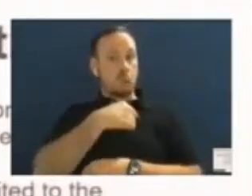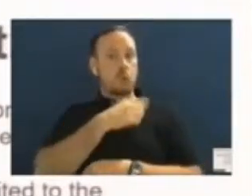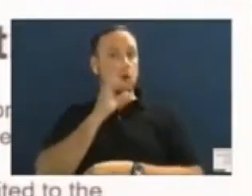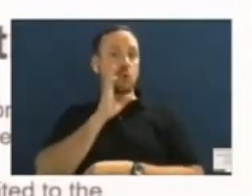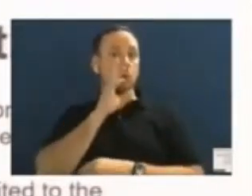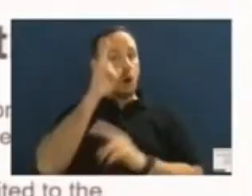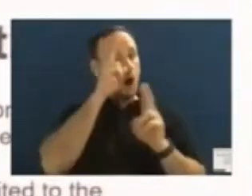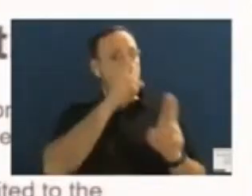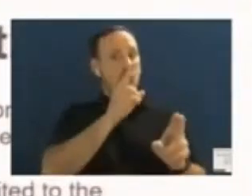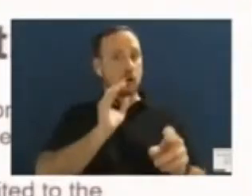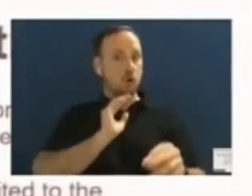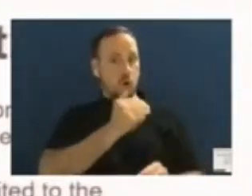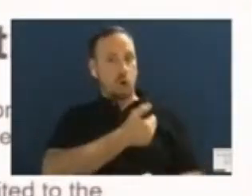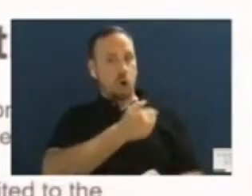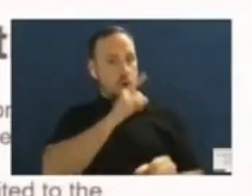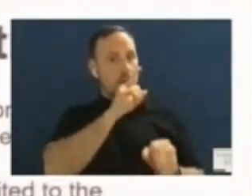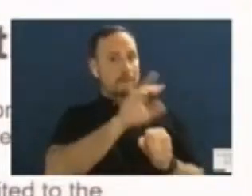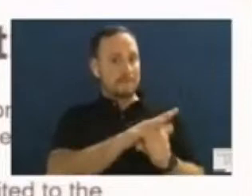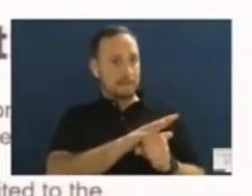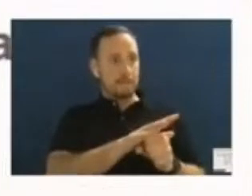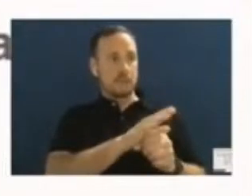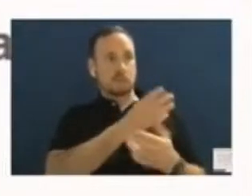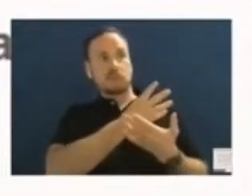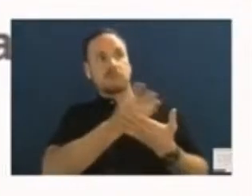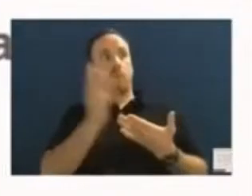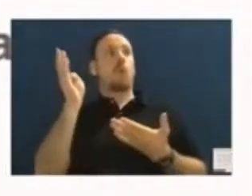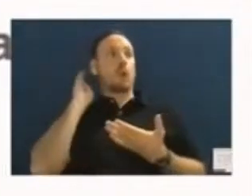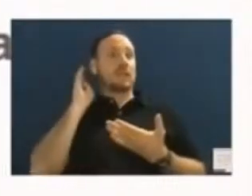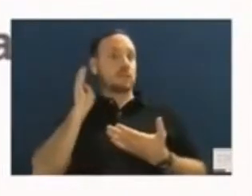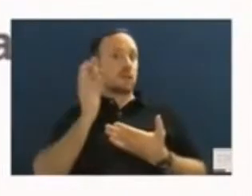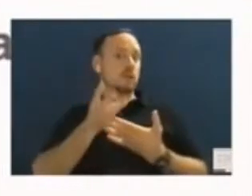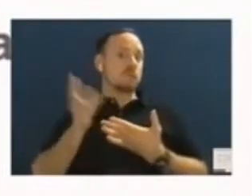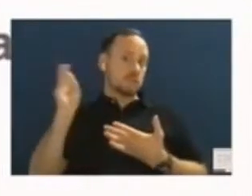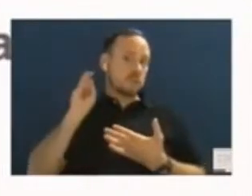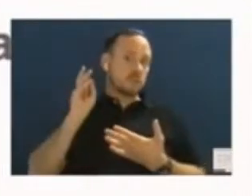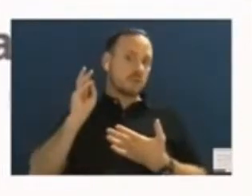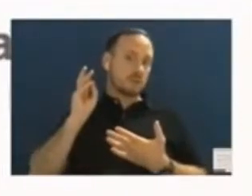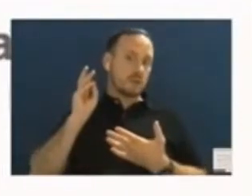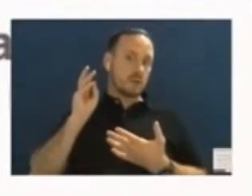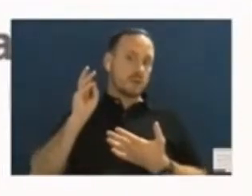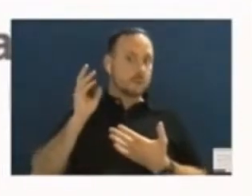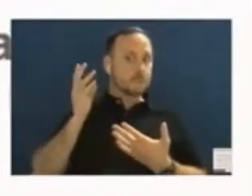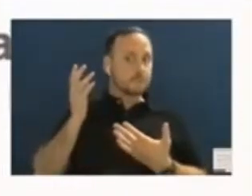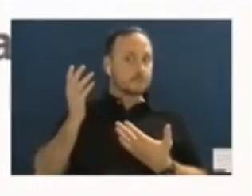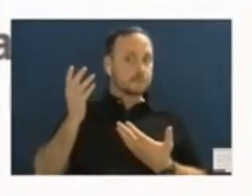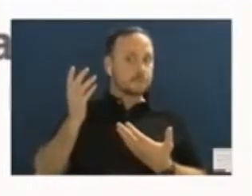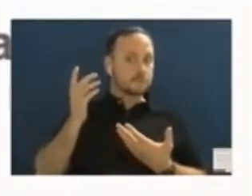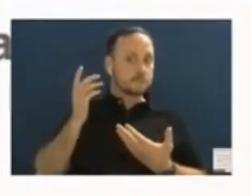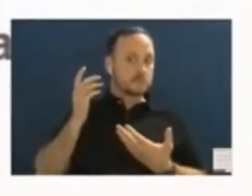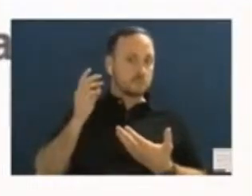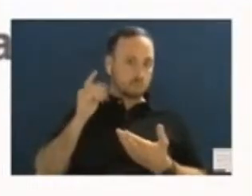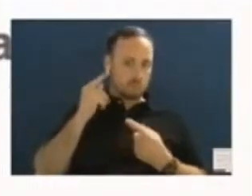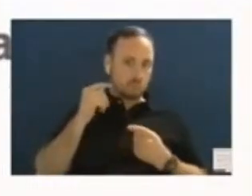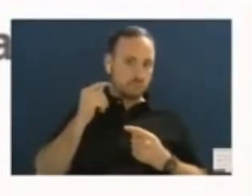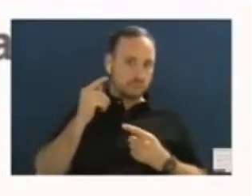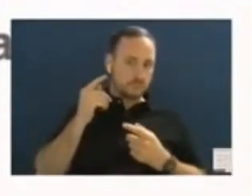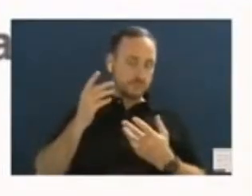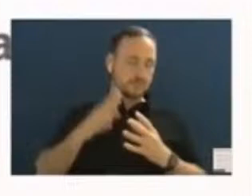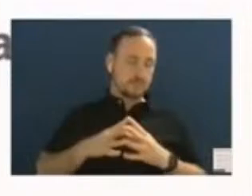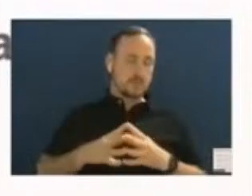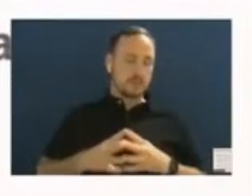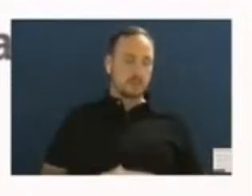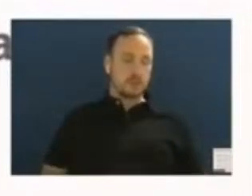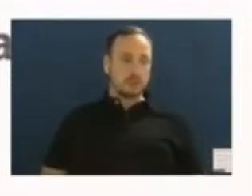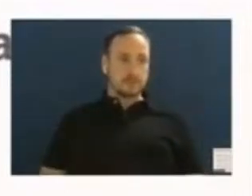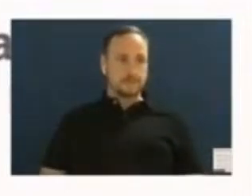were made 4 to 6 weeks ago. As we move and think about the particular learning experiences for